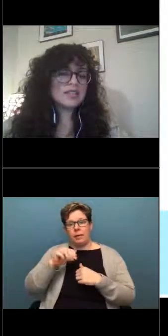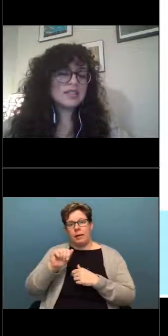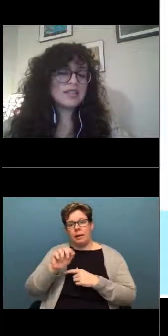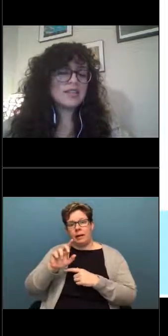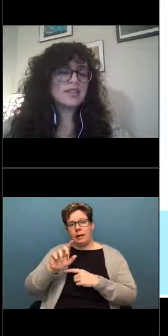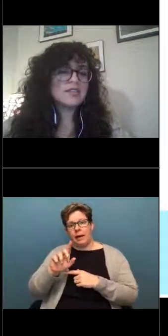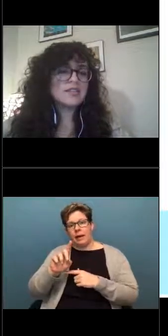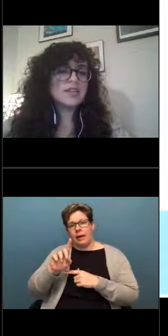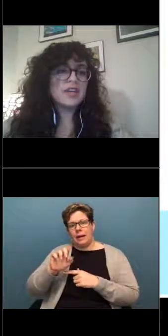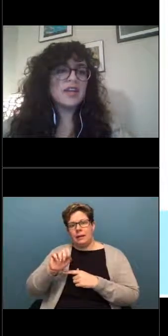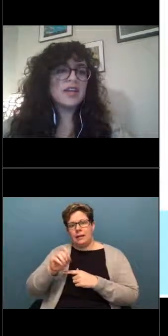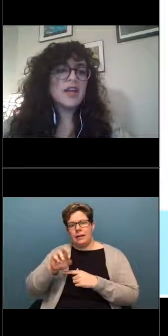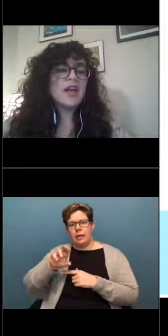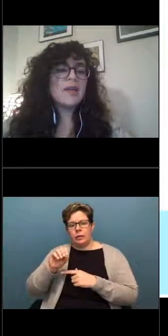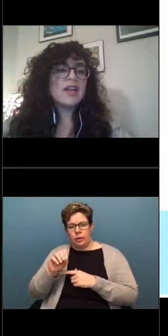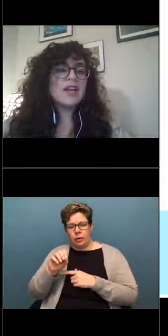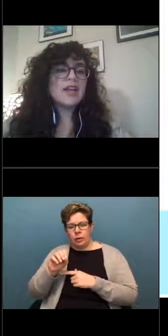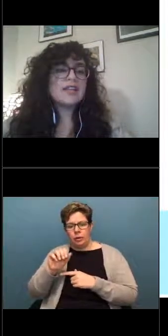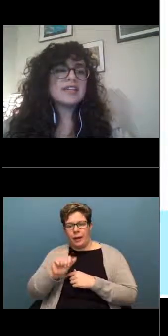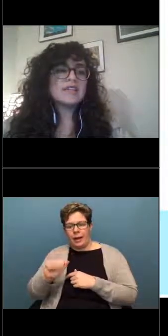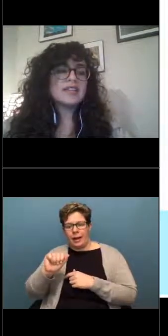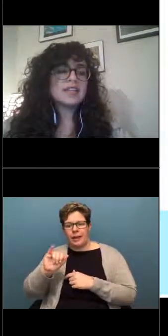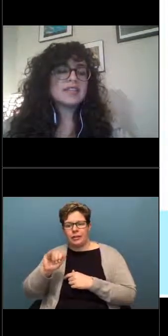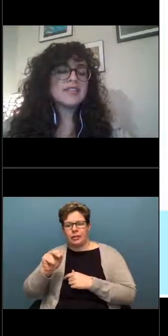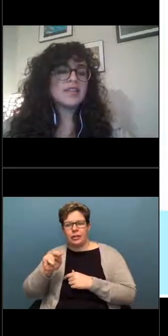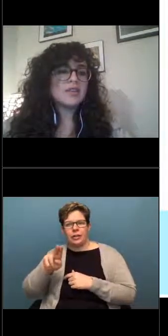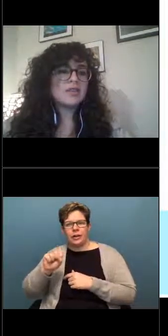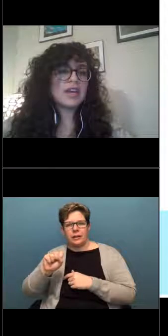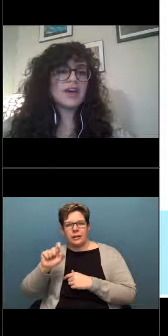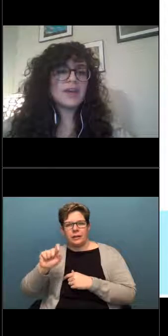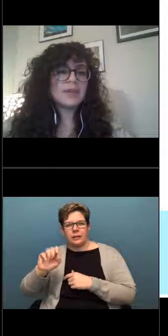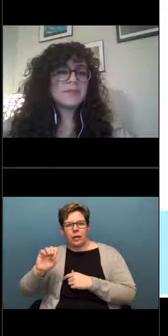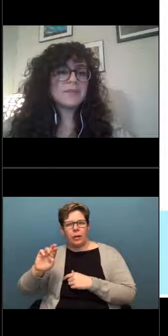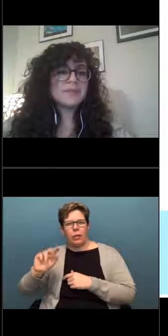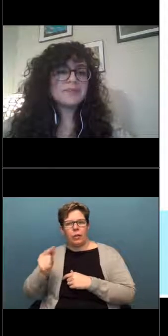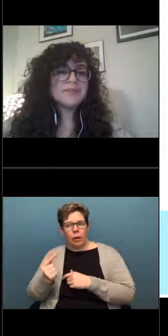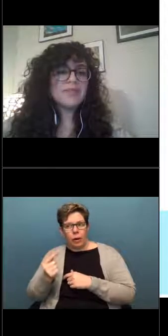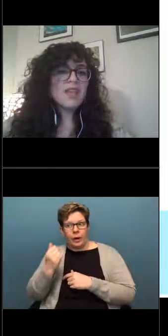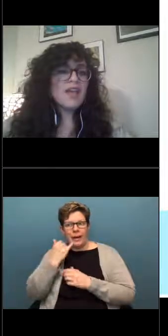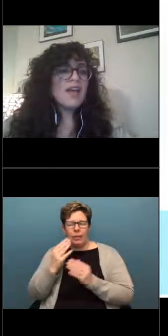adeltoro@janus.org. It's listed there on the screen, and I can definitely send you that copy.